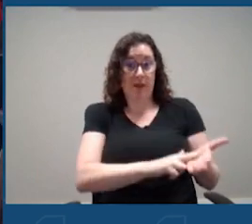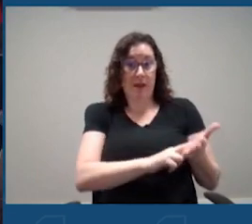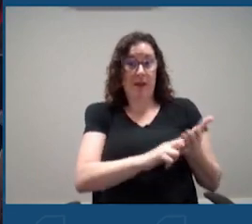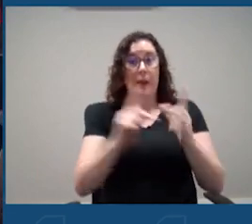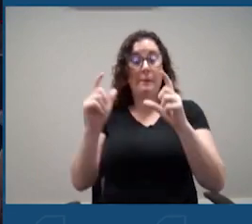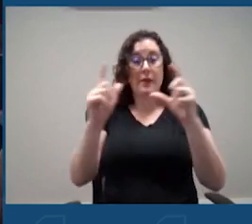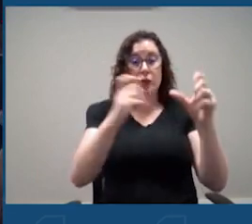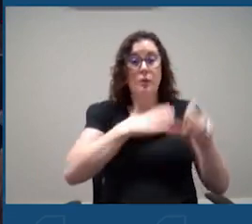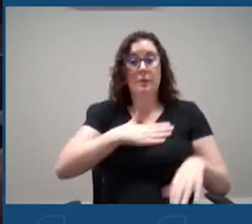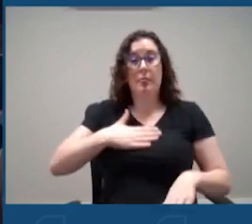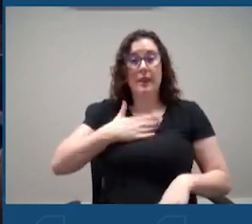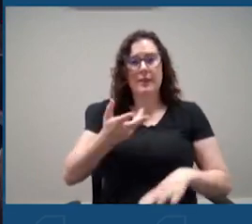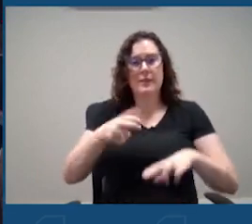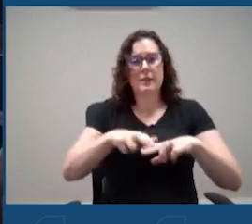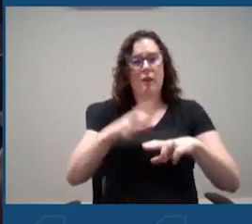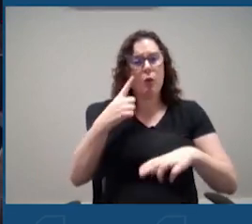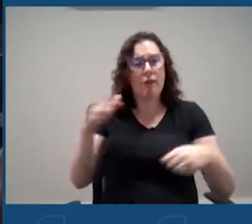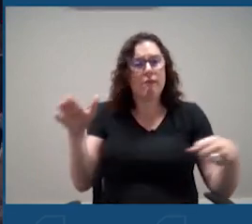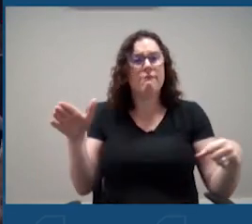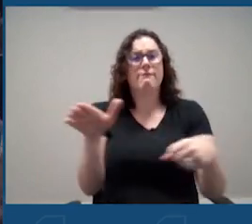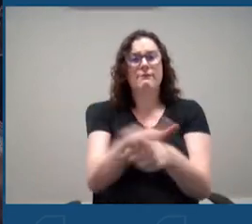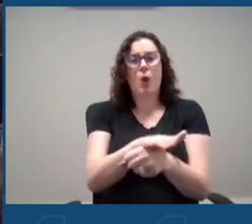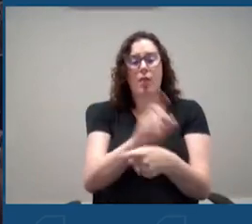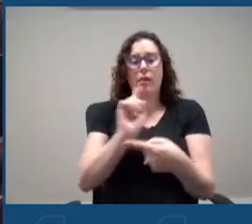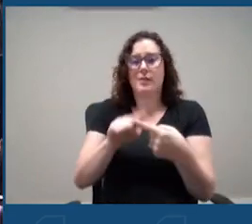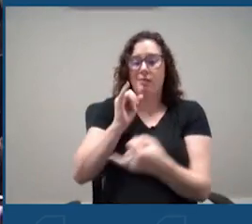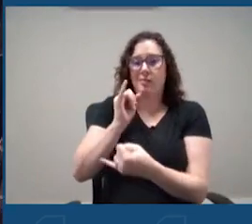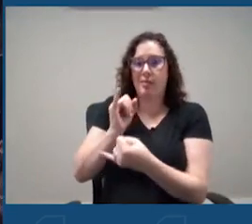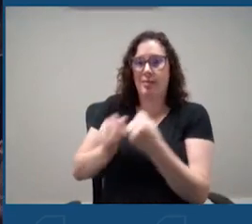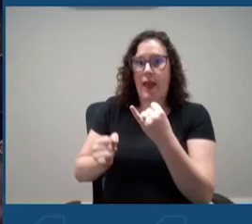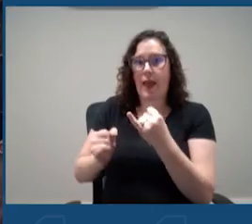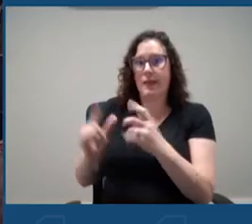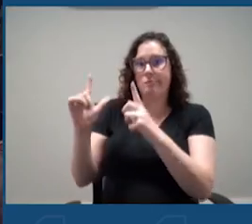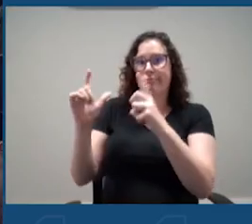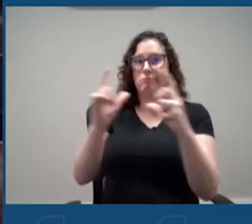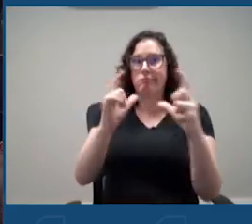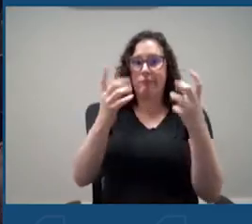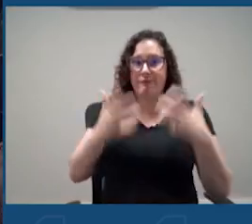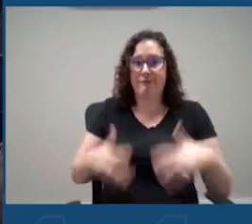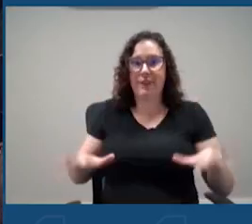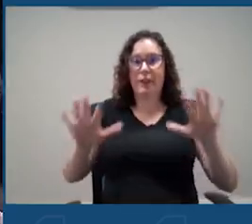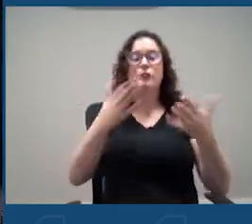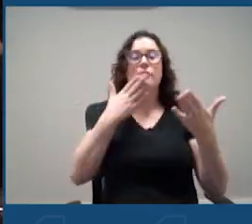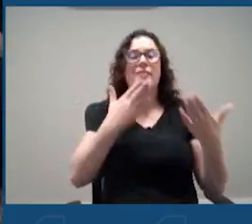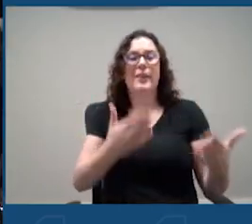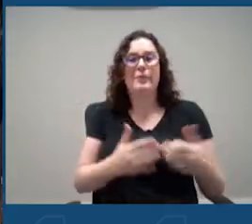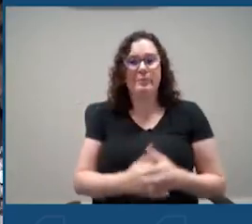seated for the entire duration until the last photo has been taken. Thank you.